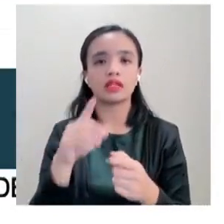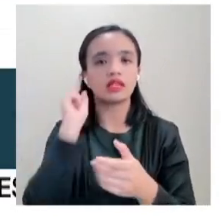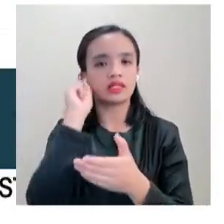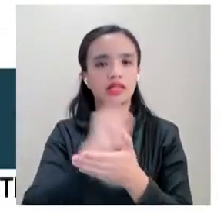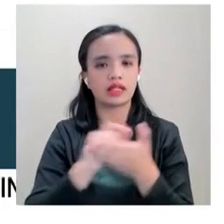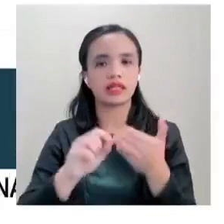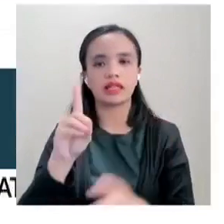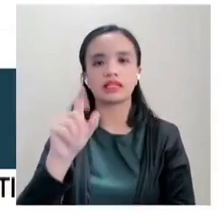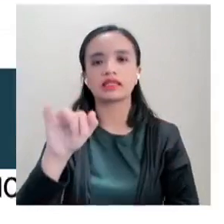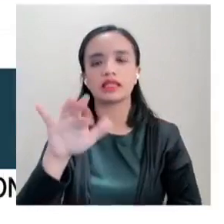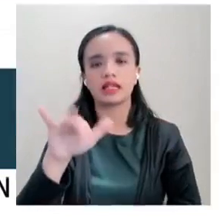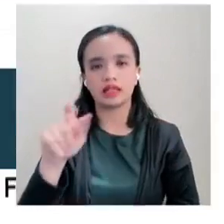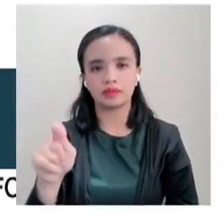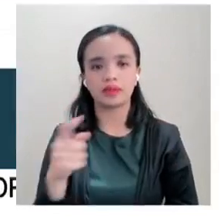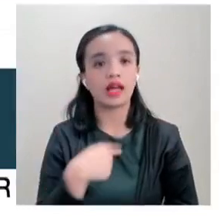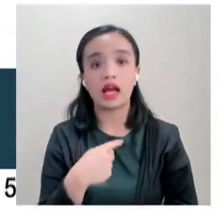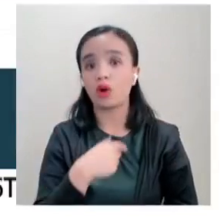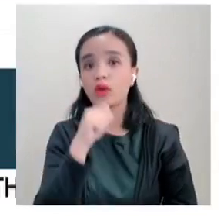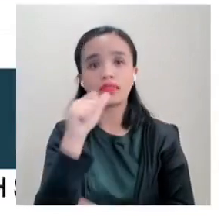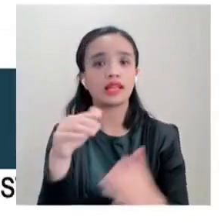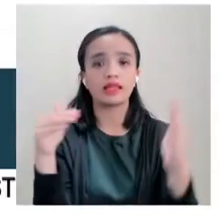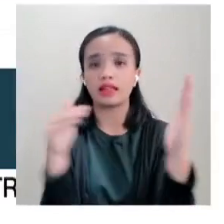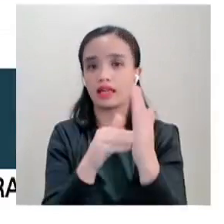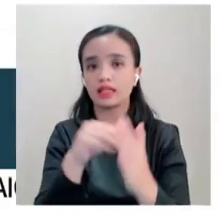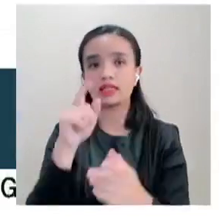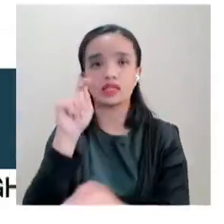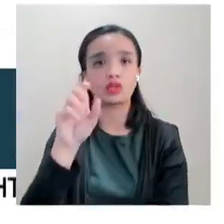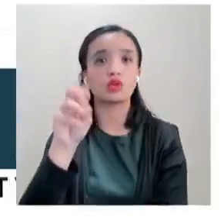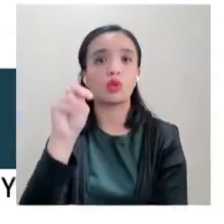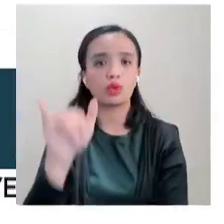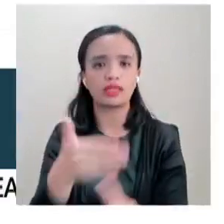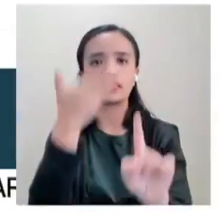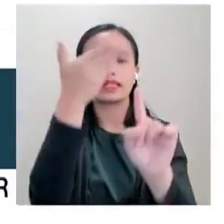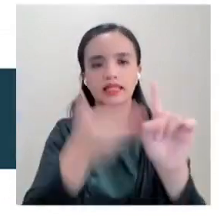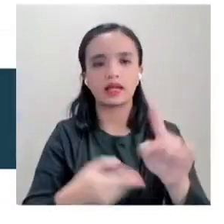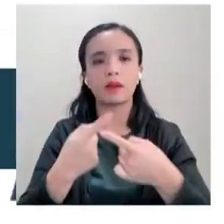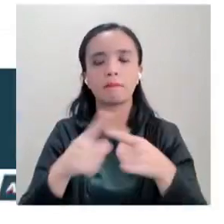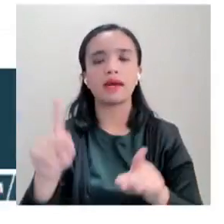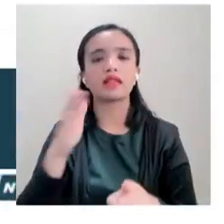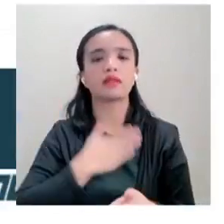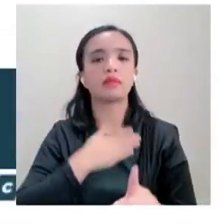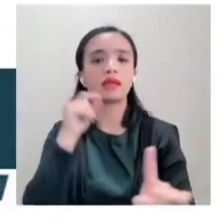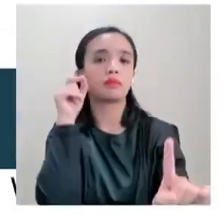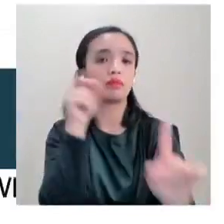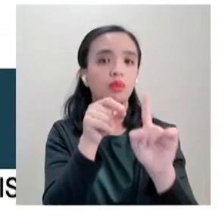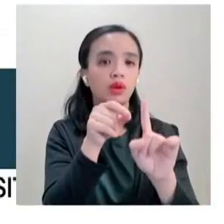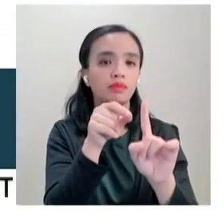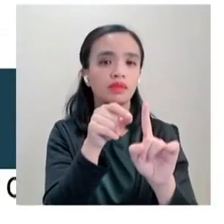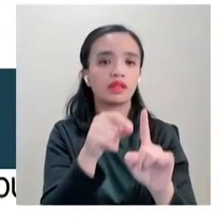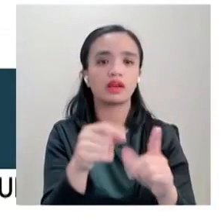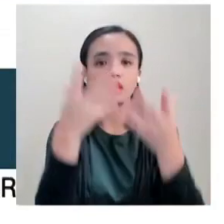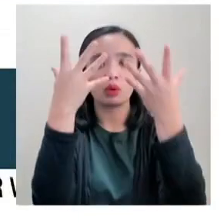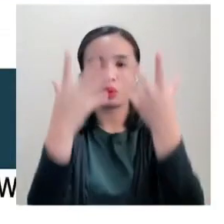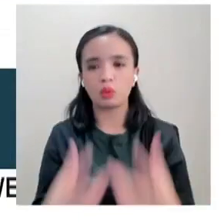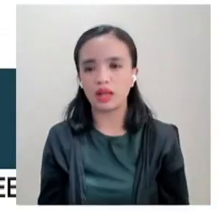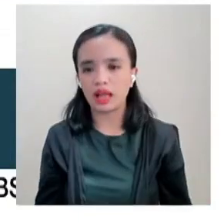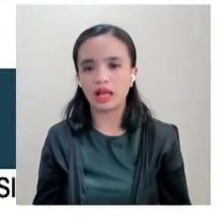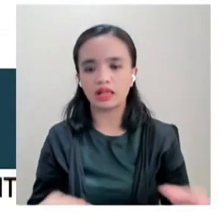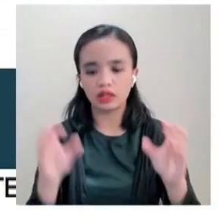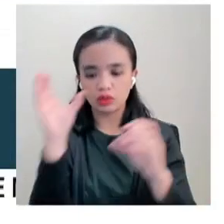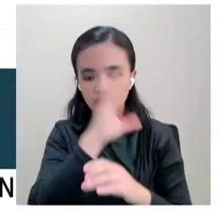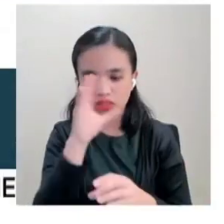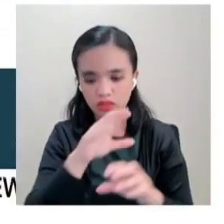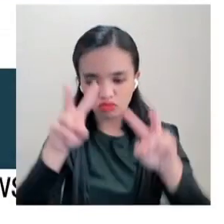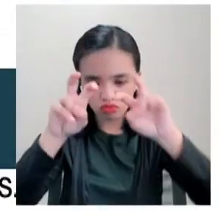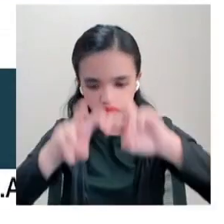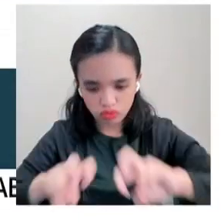again, I'm not against Tony Lechon as a person, but what I was pointing out is tila nawala yung search committee at yung